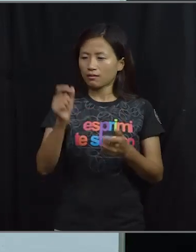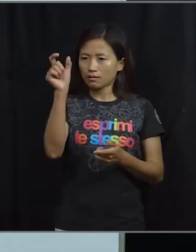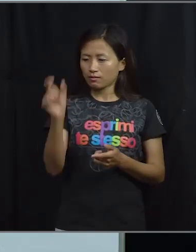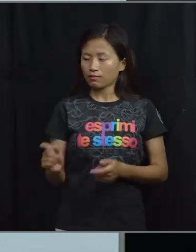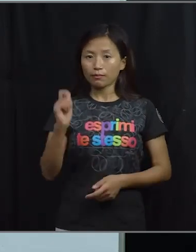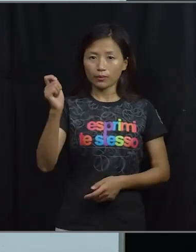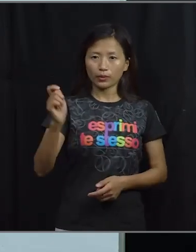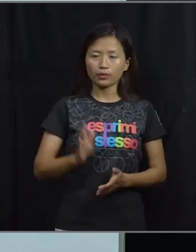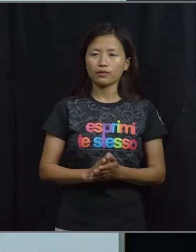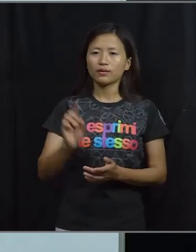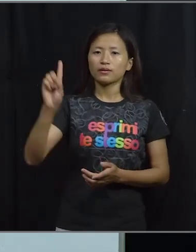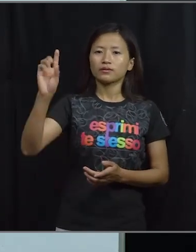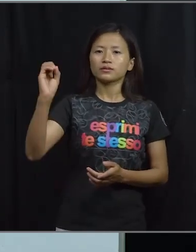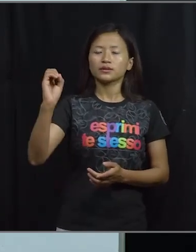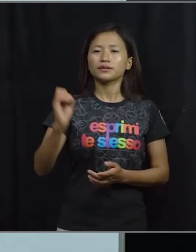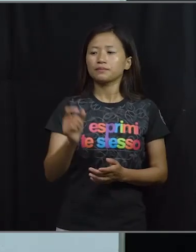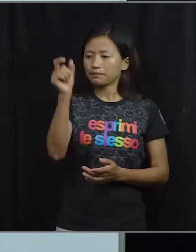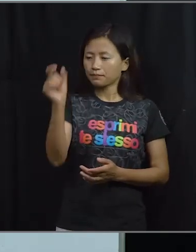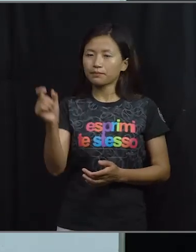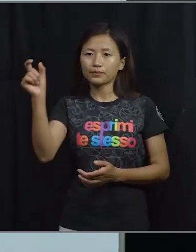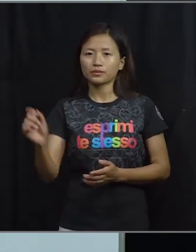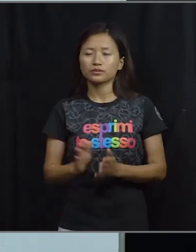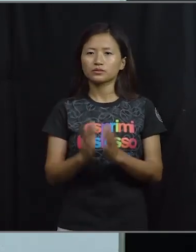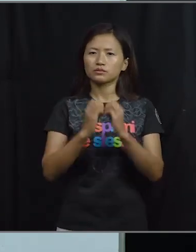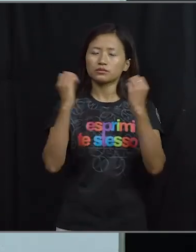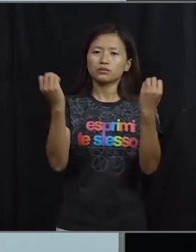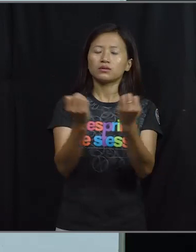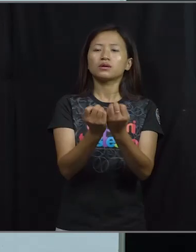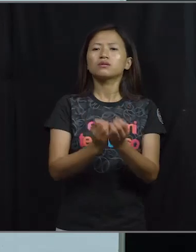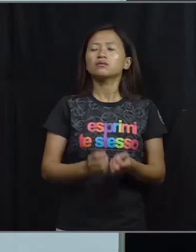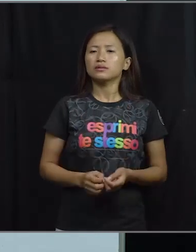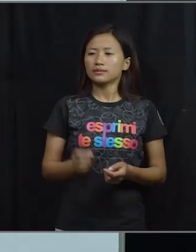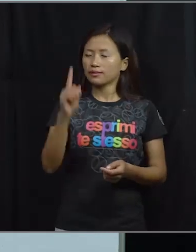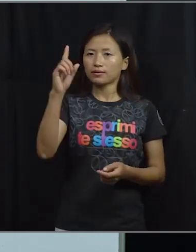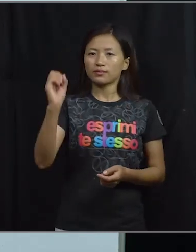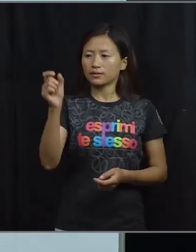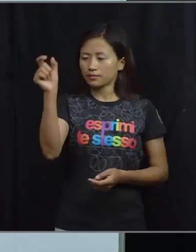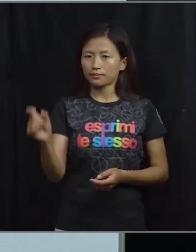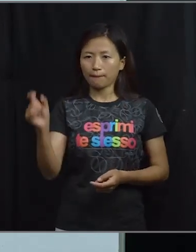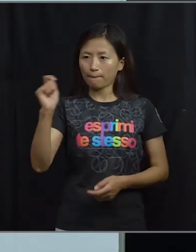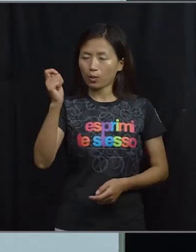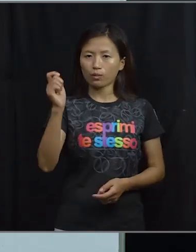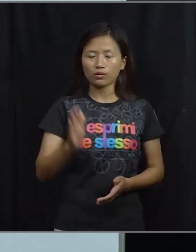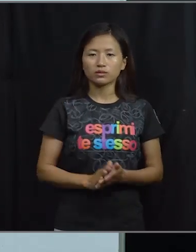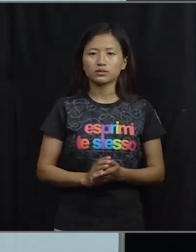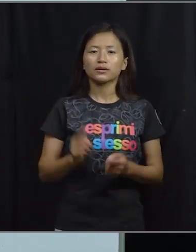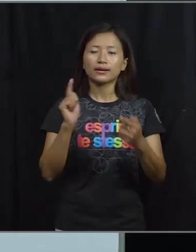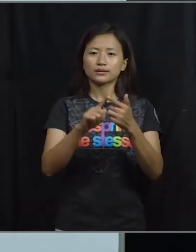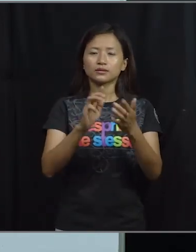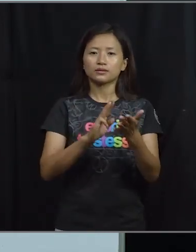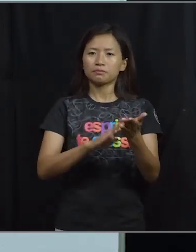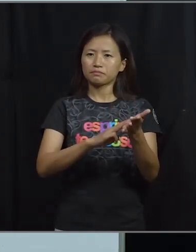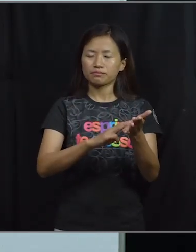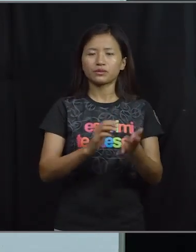than 10 people in the organization or 10 employees, and the annual turnover does not exceed 2